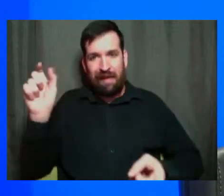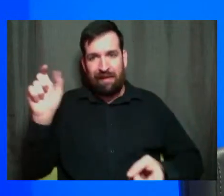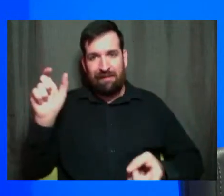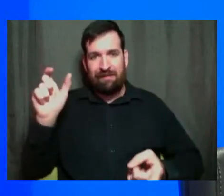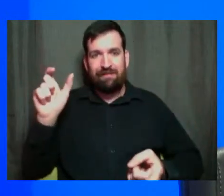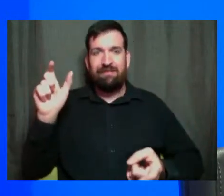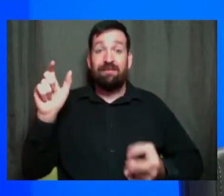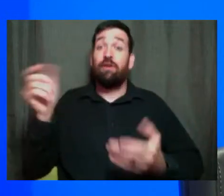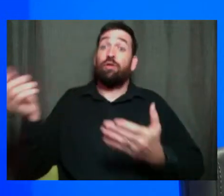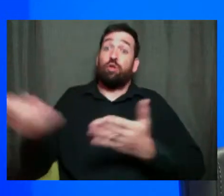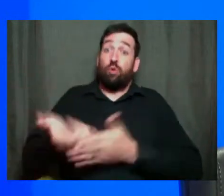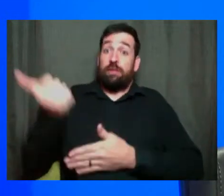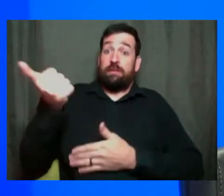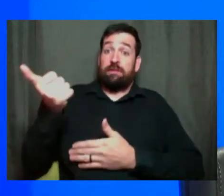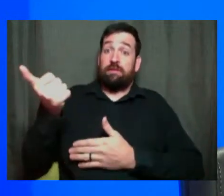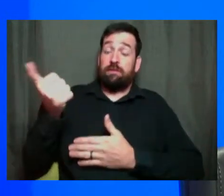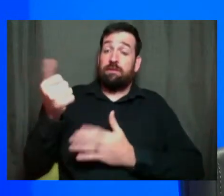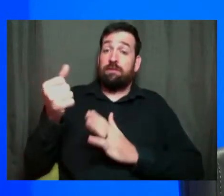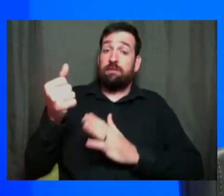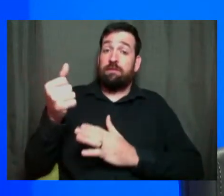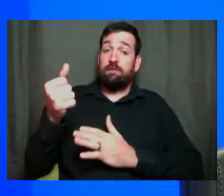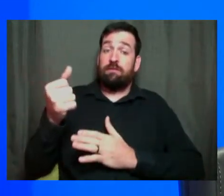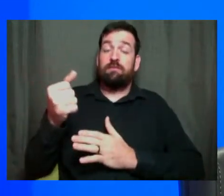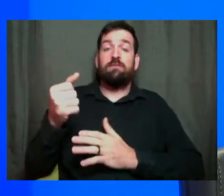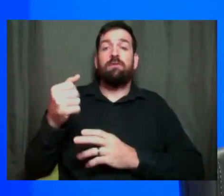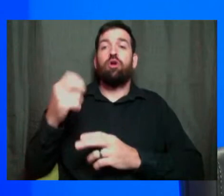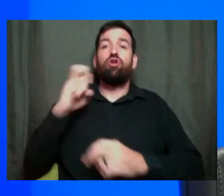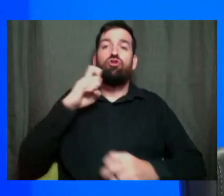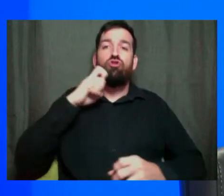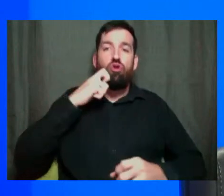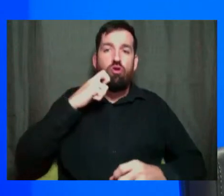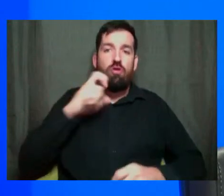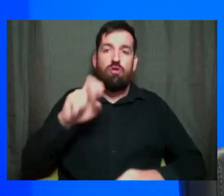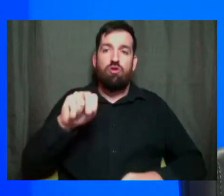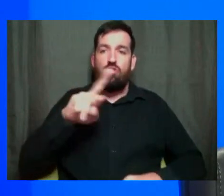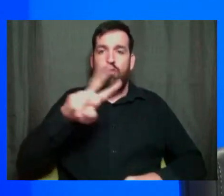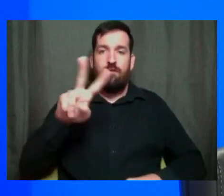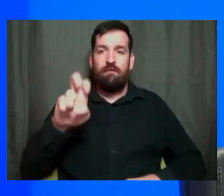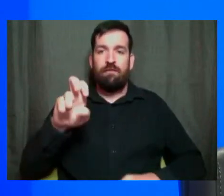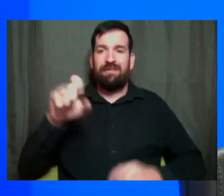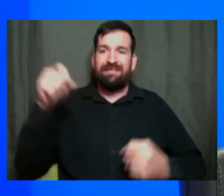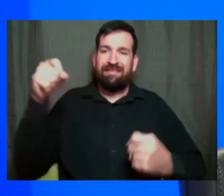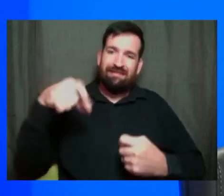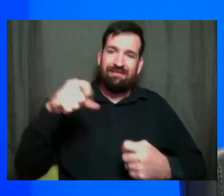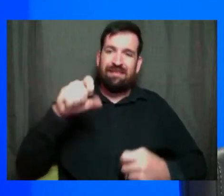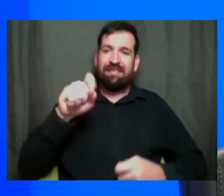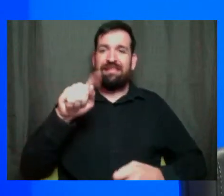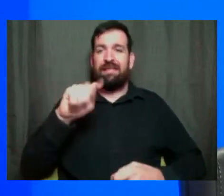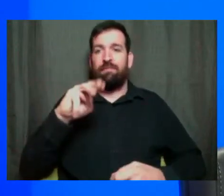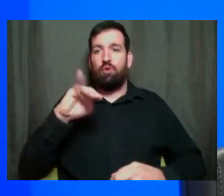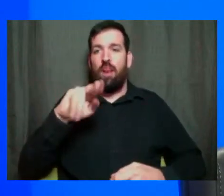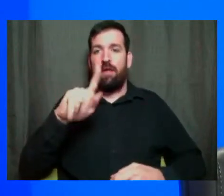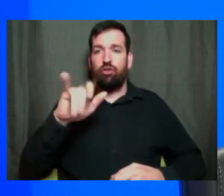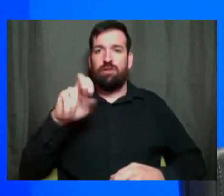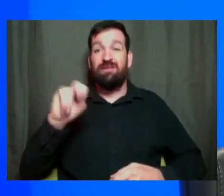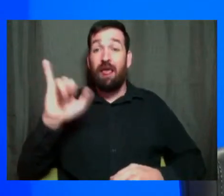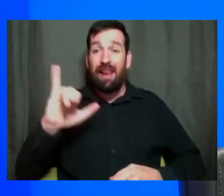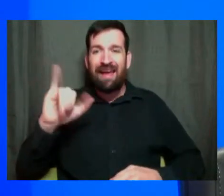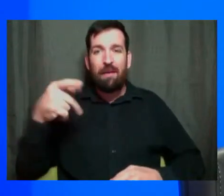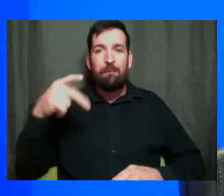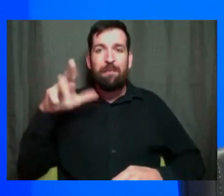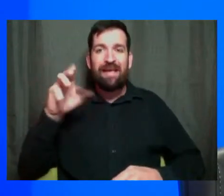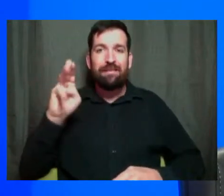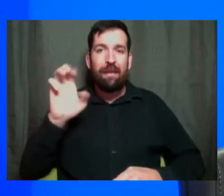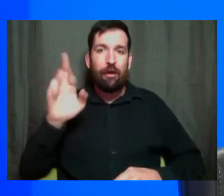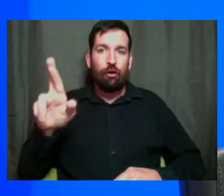procedure we do now is a nerve stimulator. And as Dr. Stites said, it's basically kind of a pacemaker for the tongue.